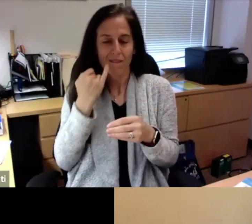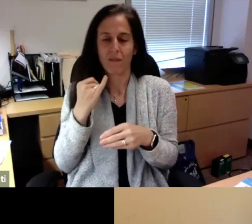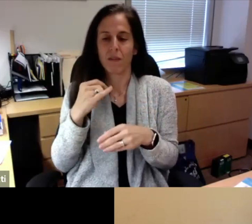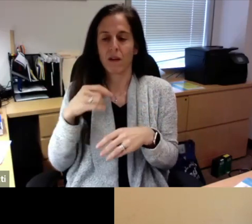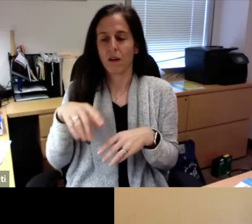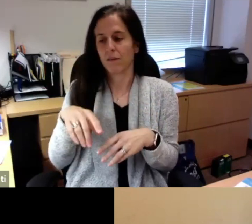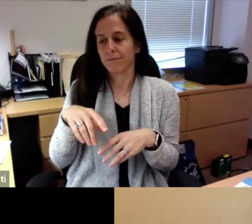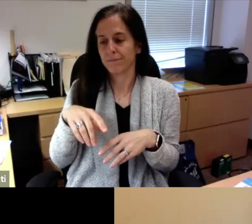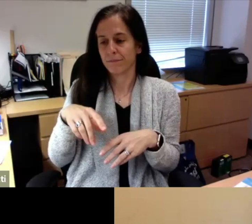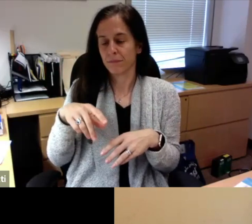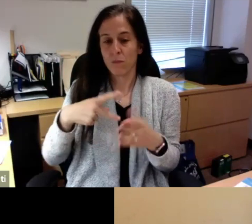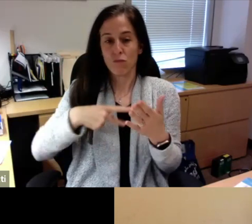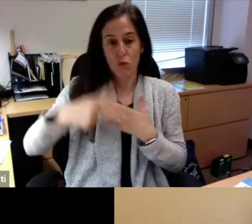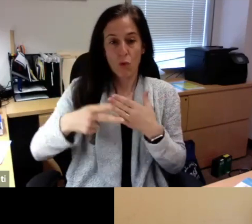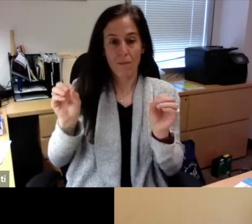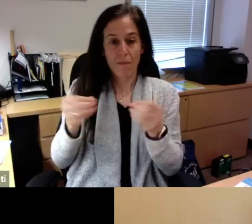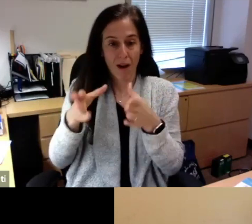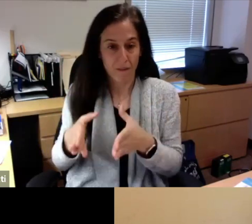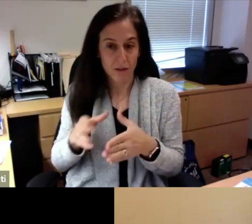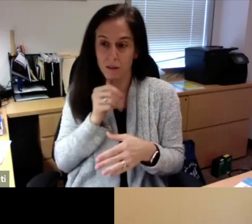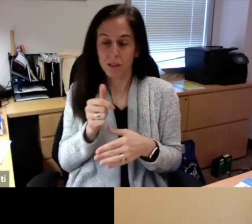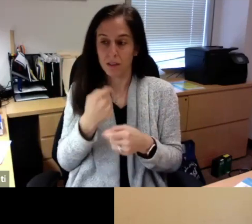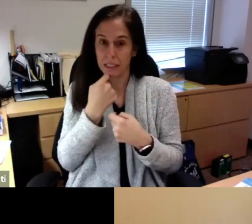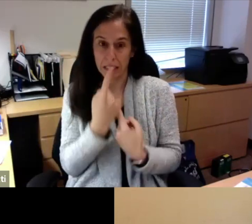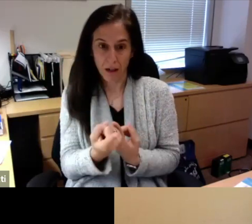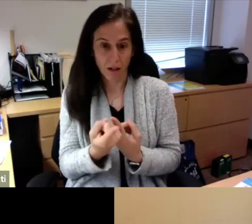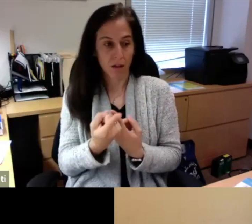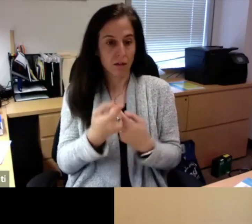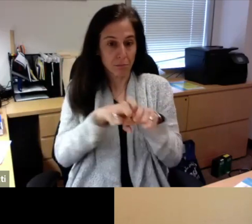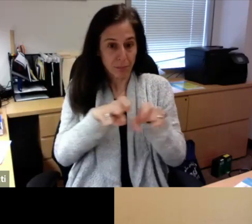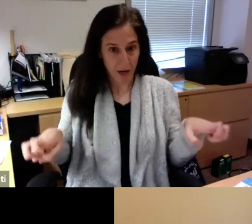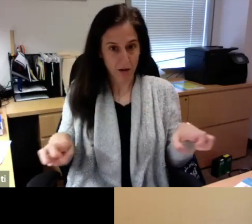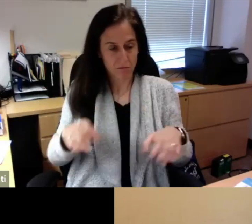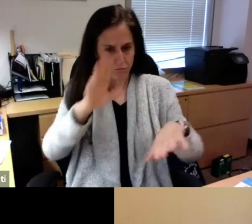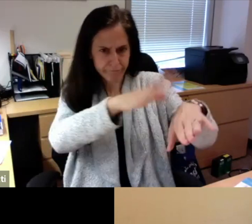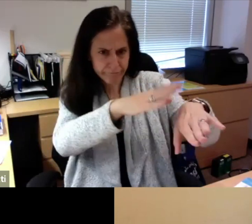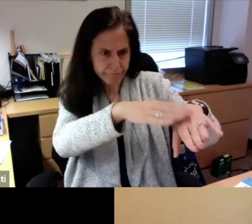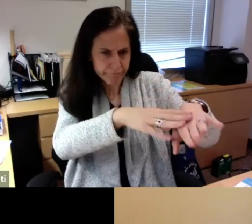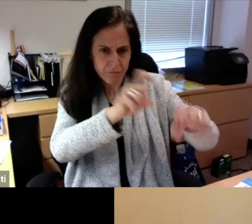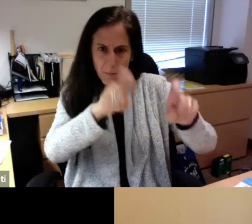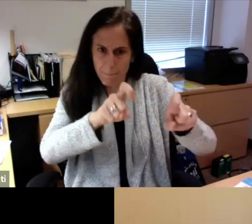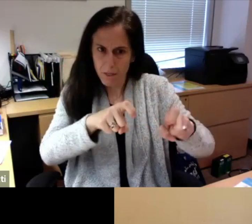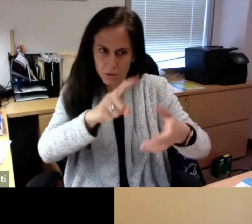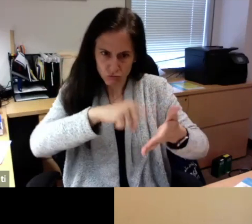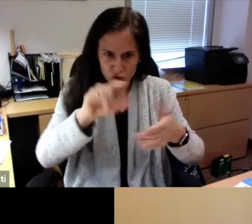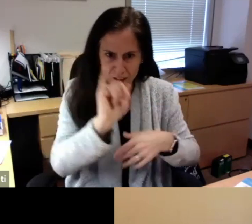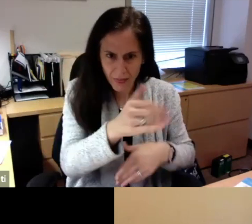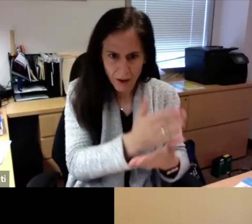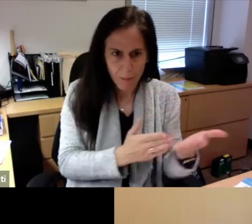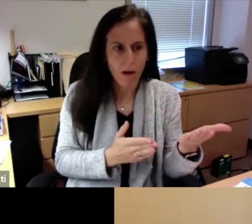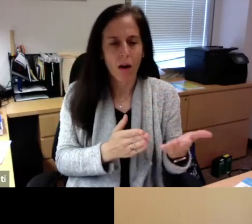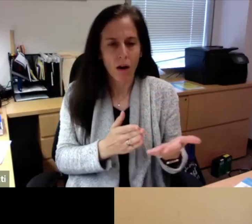focus, I think. And, if the program office doesn't tell the panel, hey, listen, you have to be critiquing